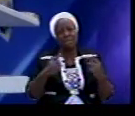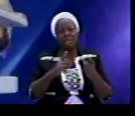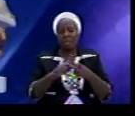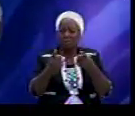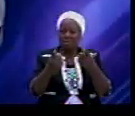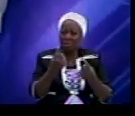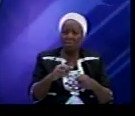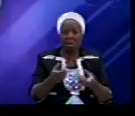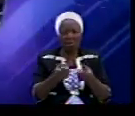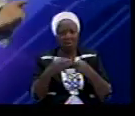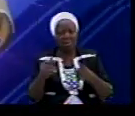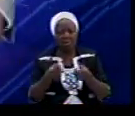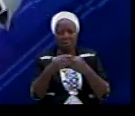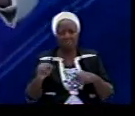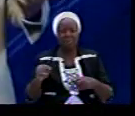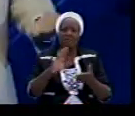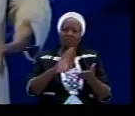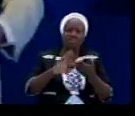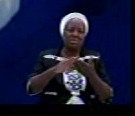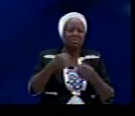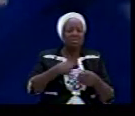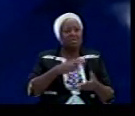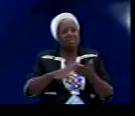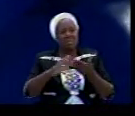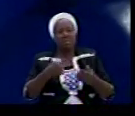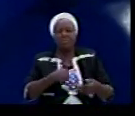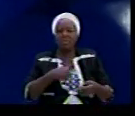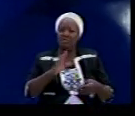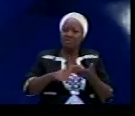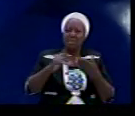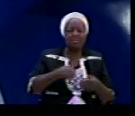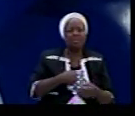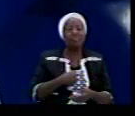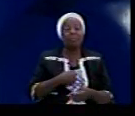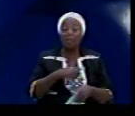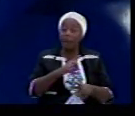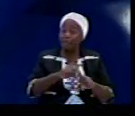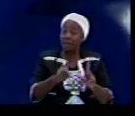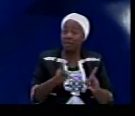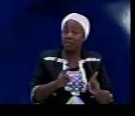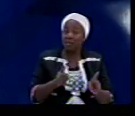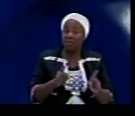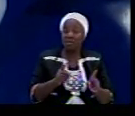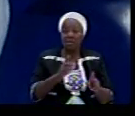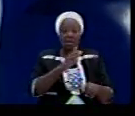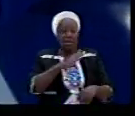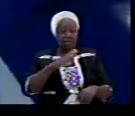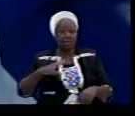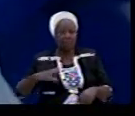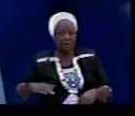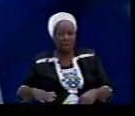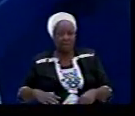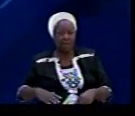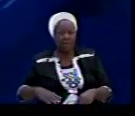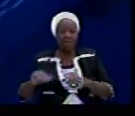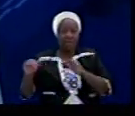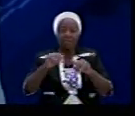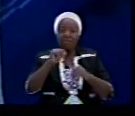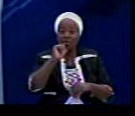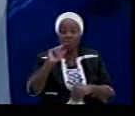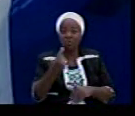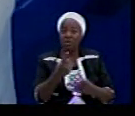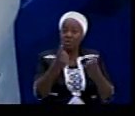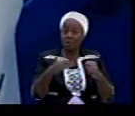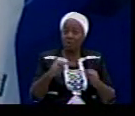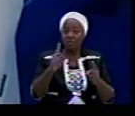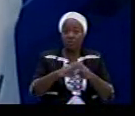coming and coming, forgive me, forgive me, forgive me. But Christ did not only come to